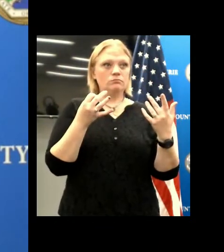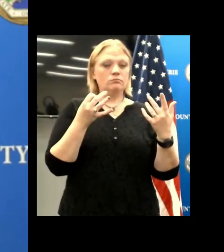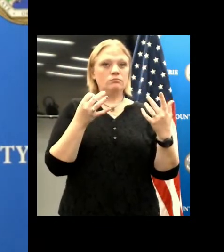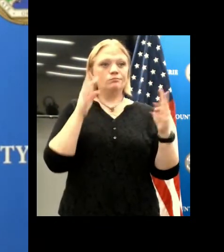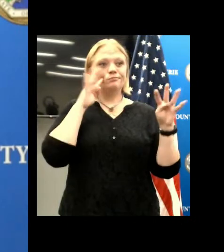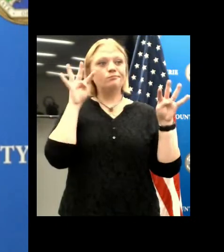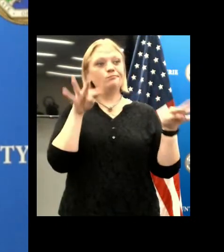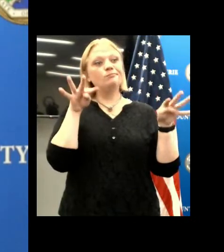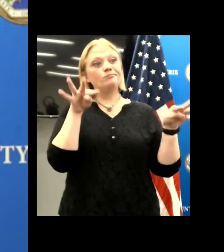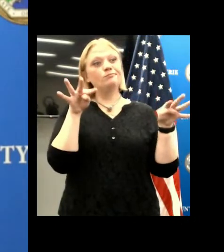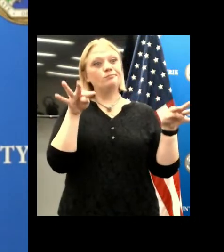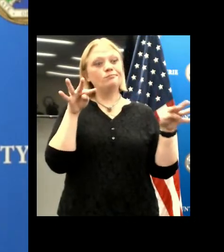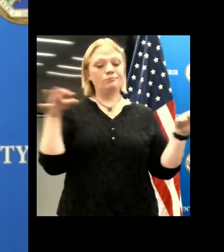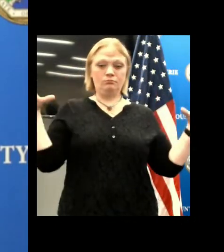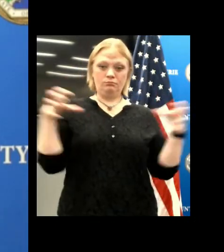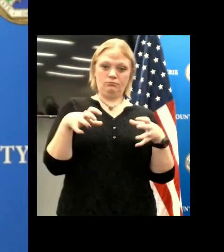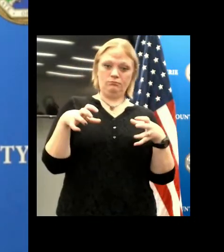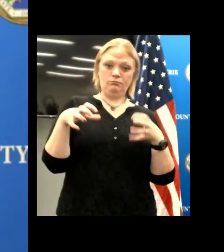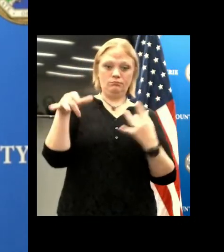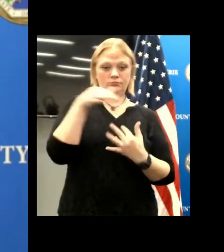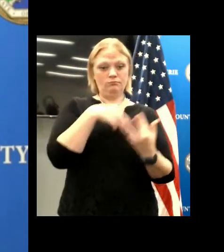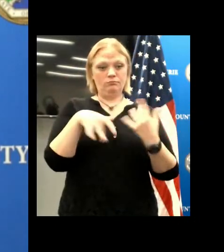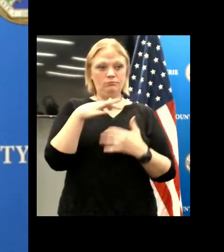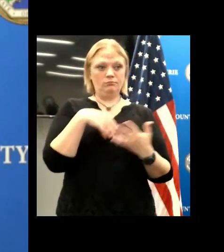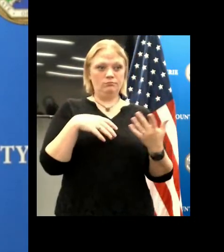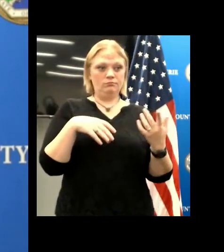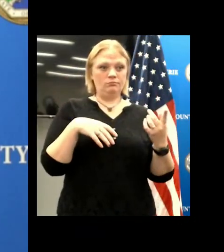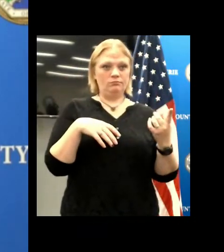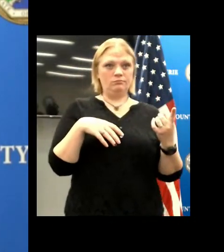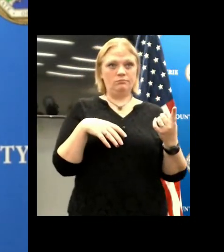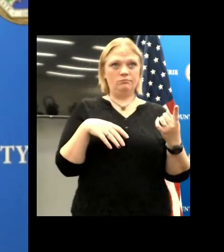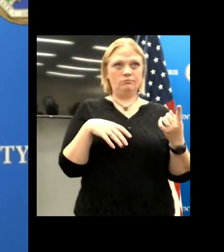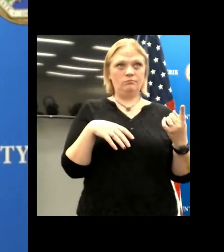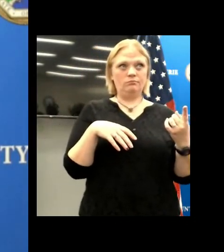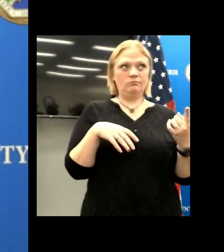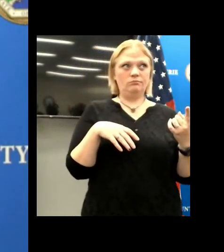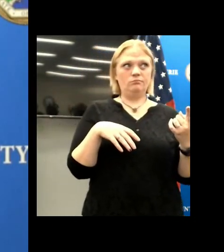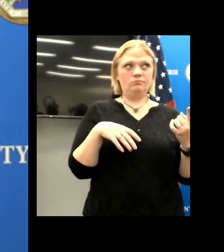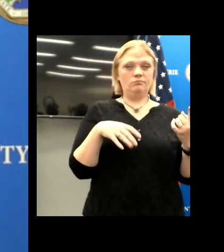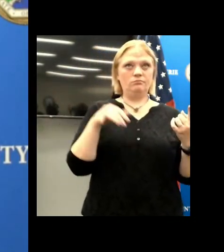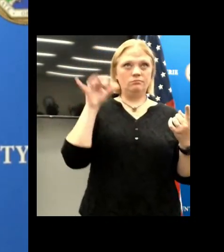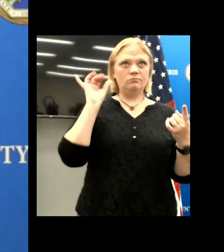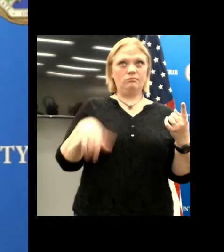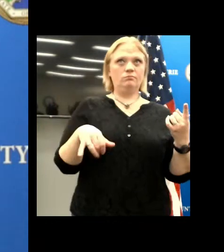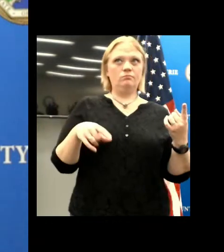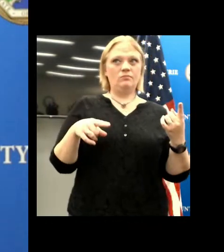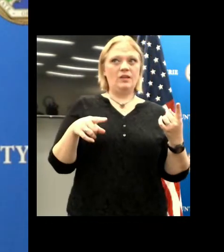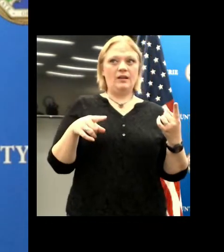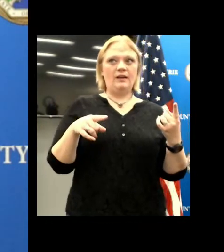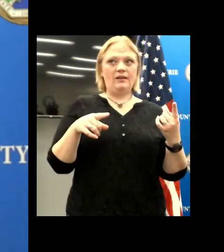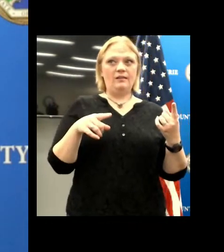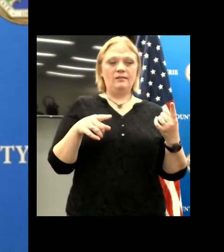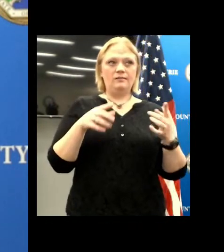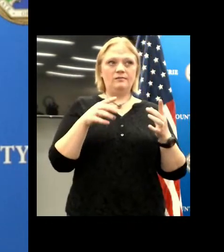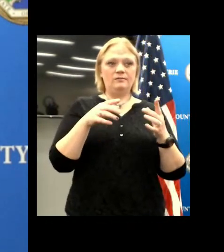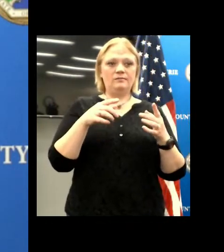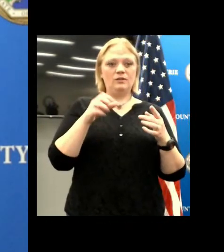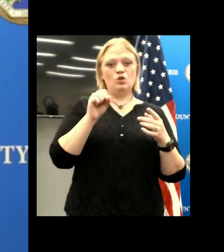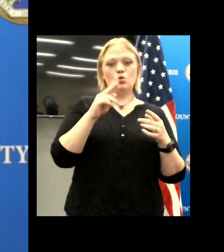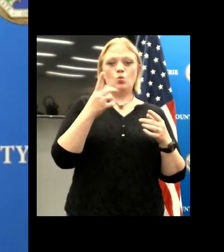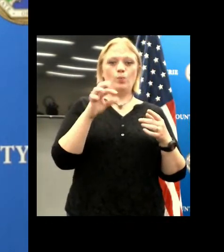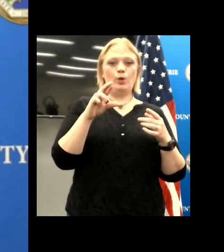spectators congregate in type settings. I mean, that's really a recipe for a super spreader